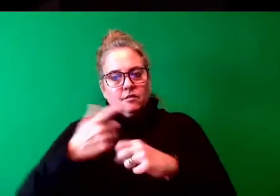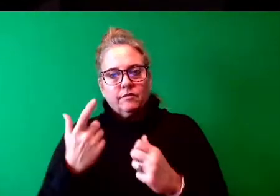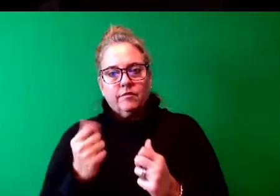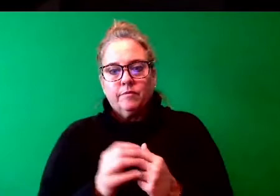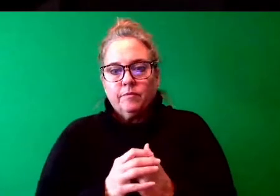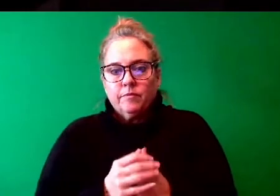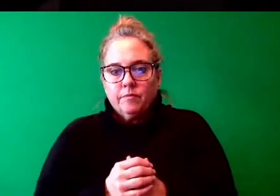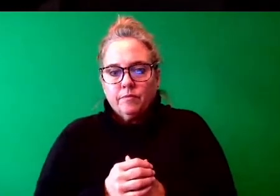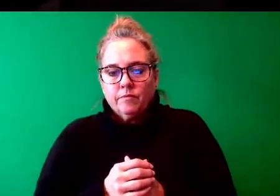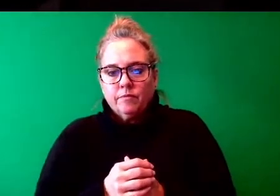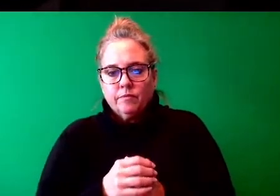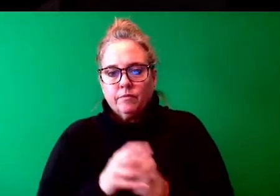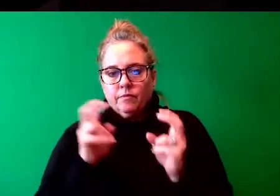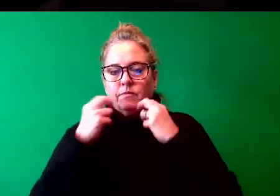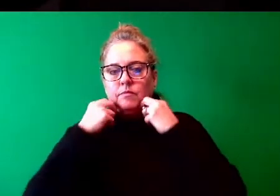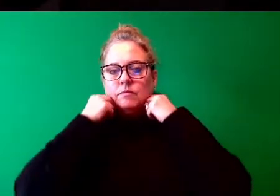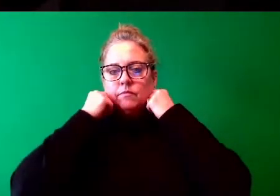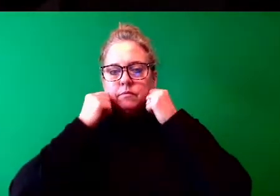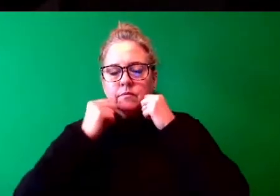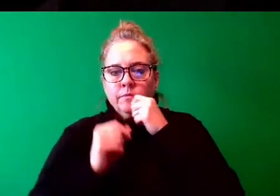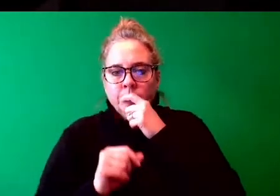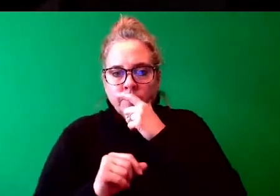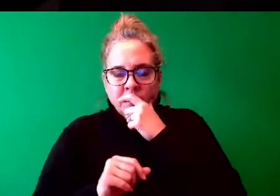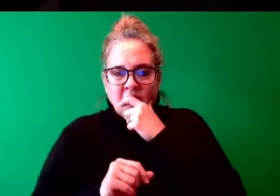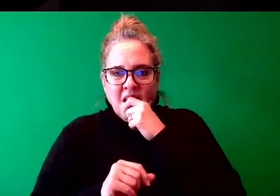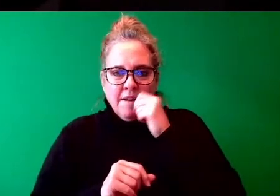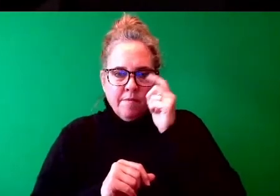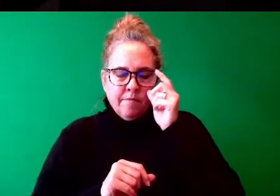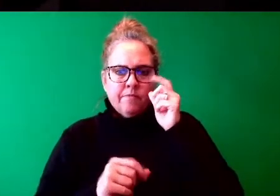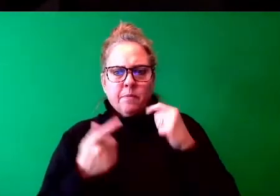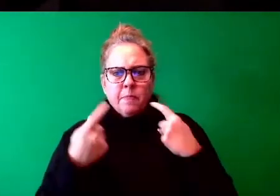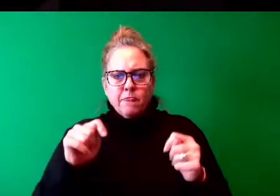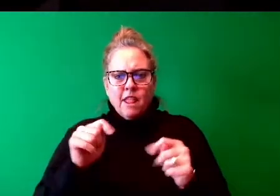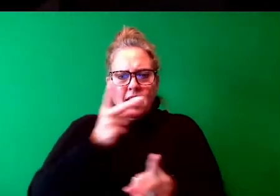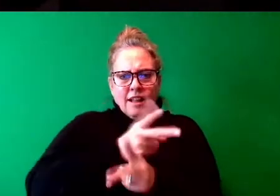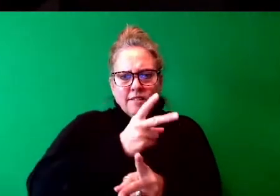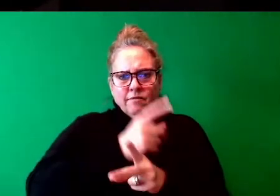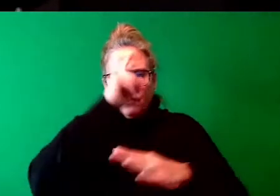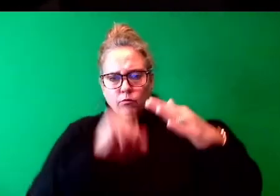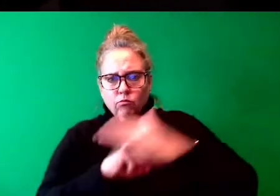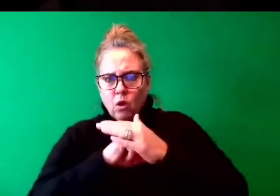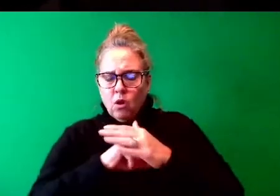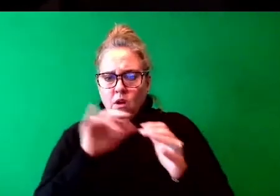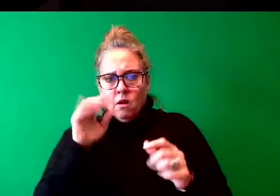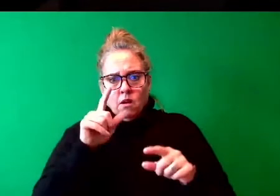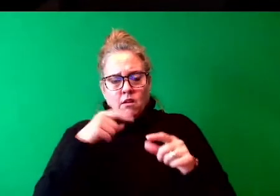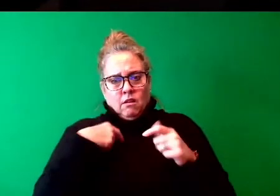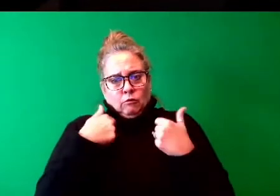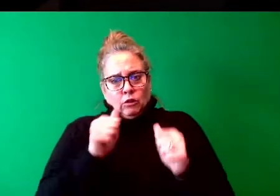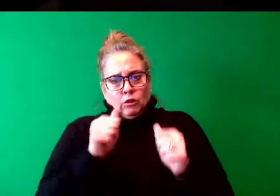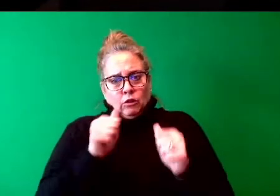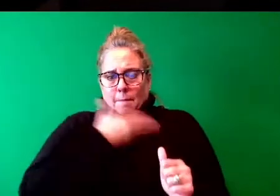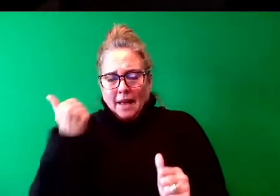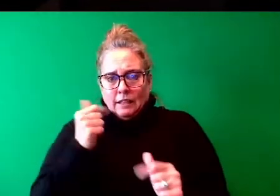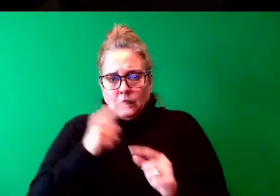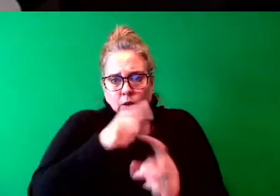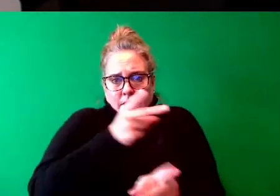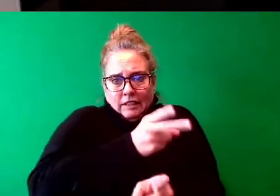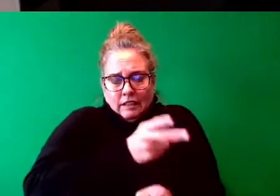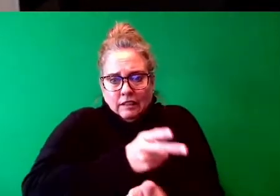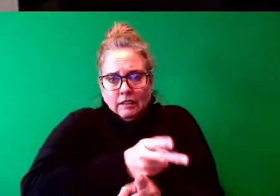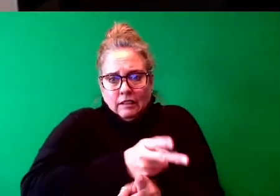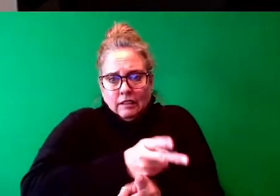hit the door, we start working on making sure that we're going to get rid of that clot, or we're going to treat that stroke so that we get you back